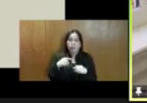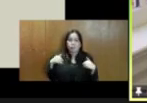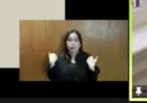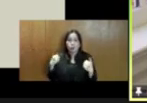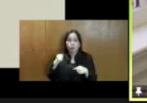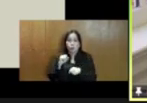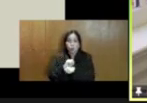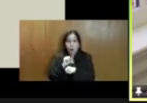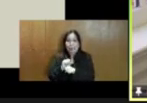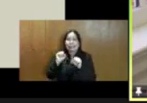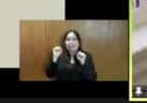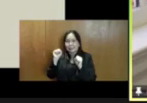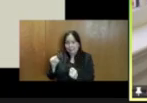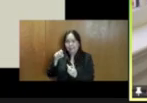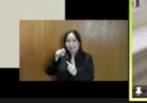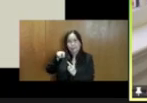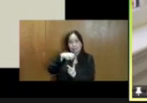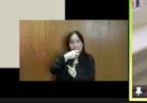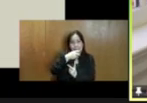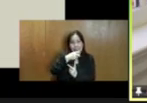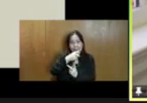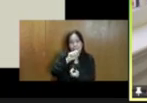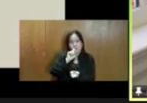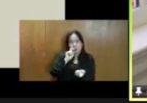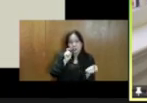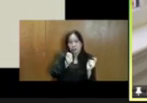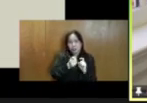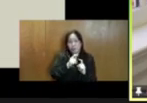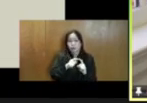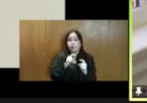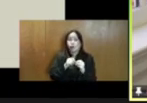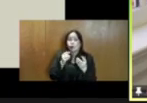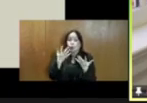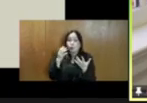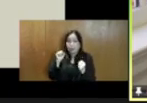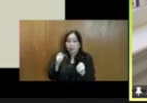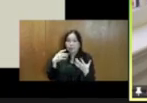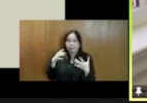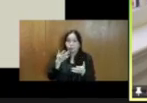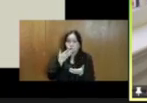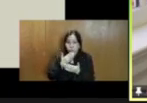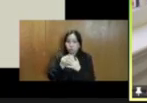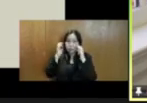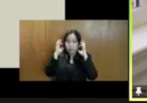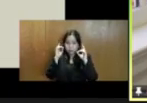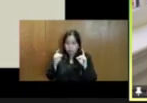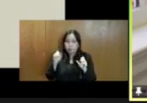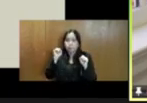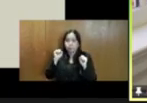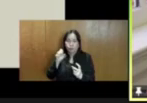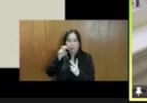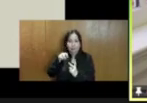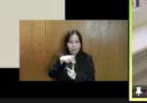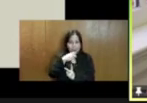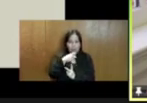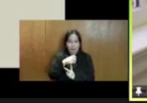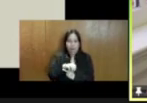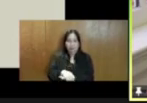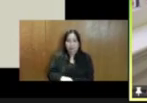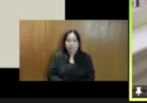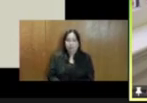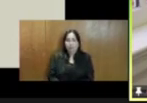more likely to transition. We're also going to see that more educated workers are likely to transition. All right.